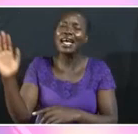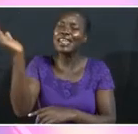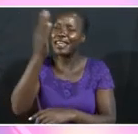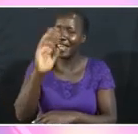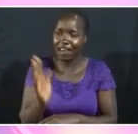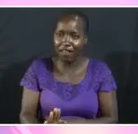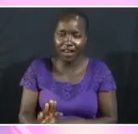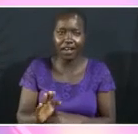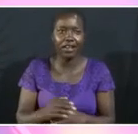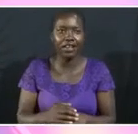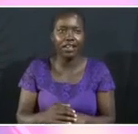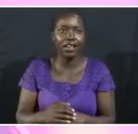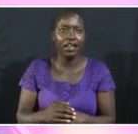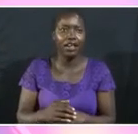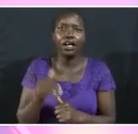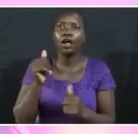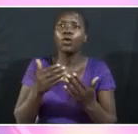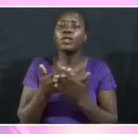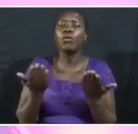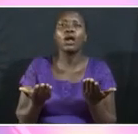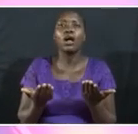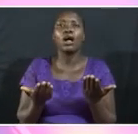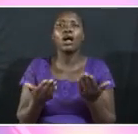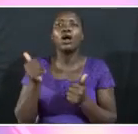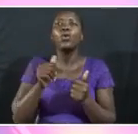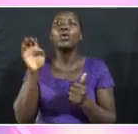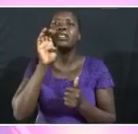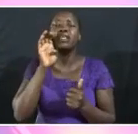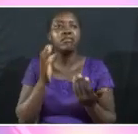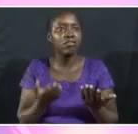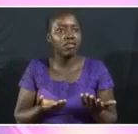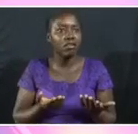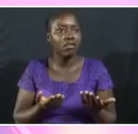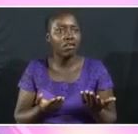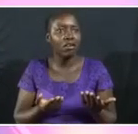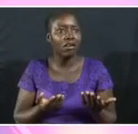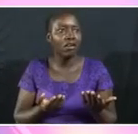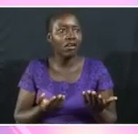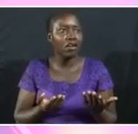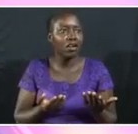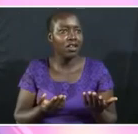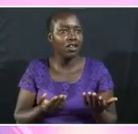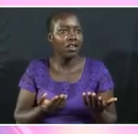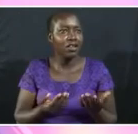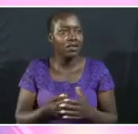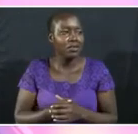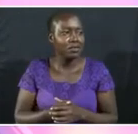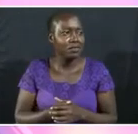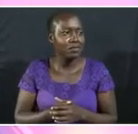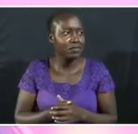Never. Which rib has she come from? Which one?